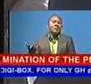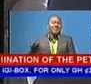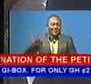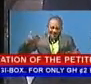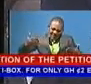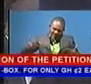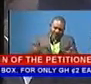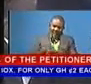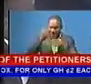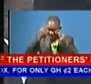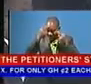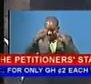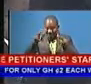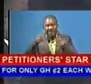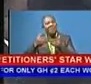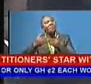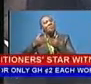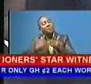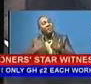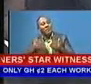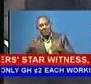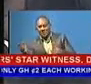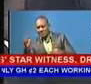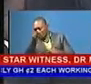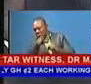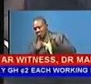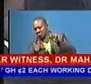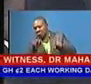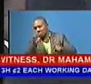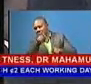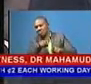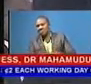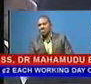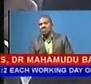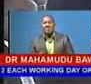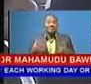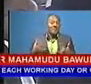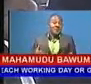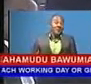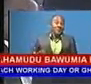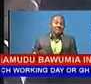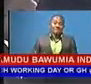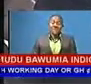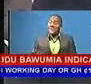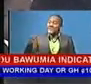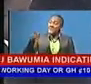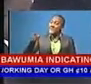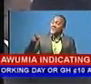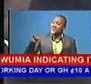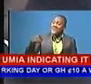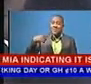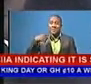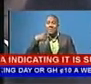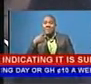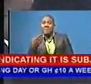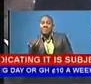something new that has arisen during cross-examination. Now, what counsel is seeking to do, in my